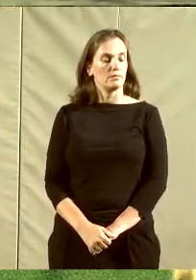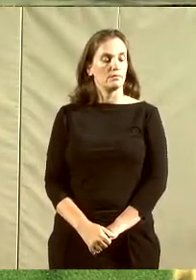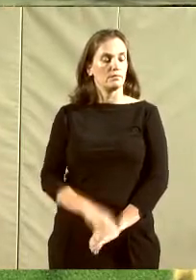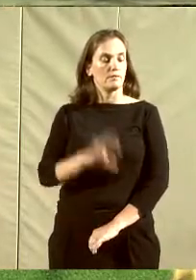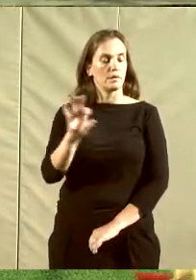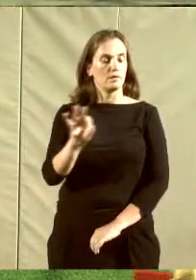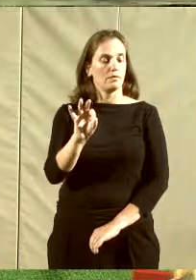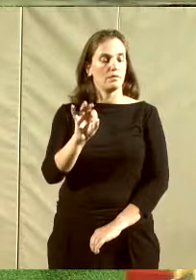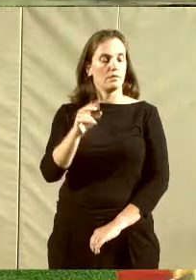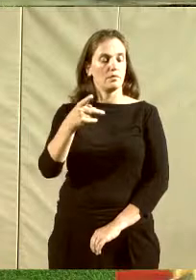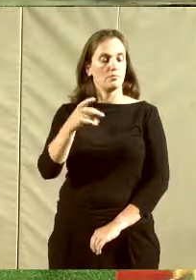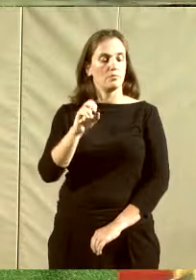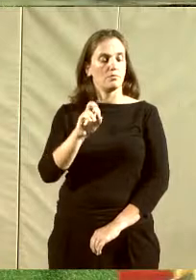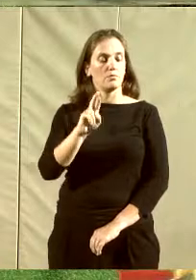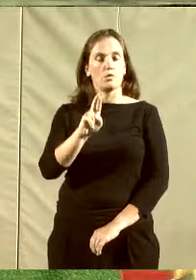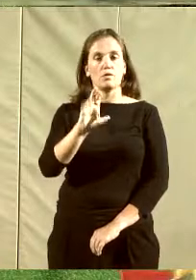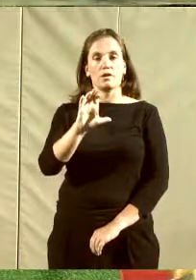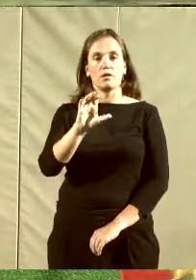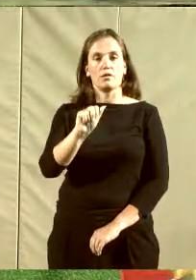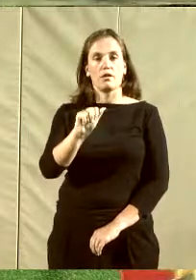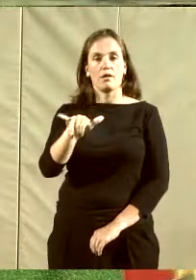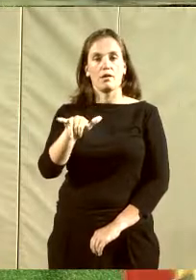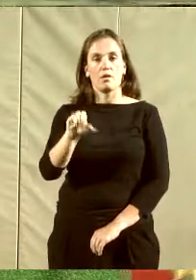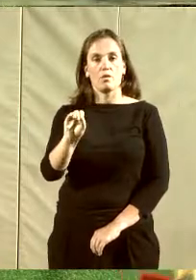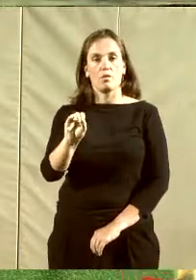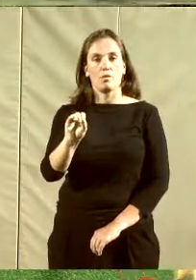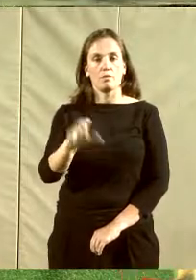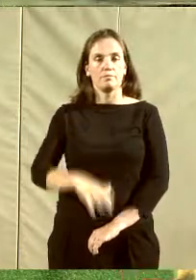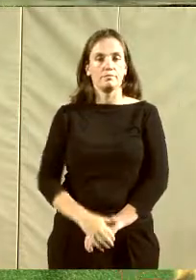Francisco Juan Porcayo.